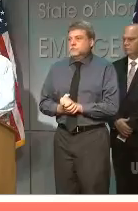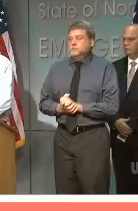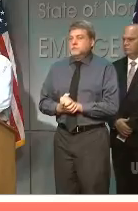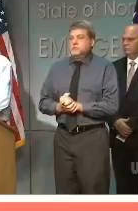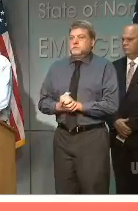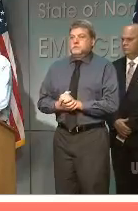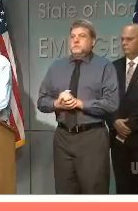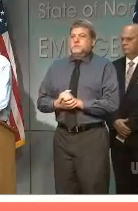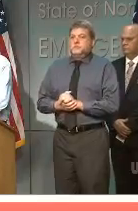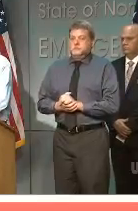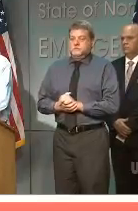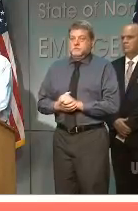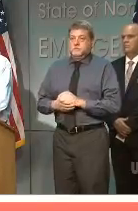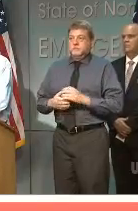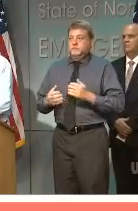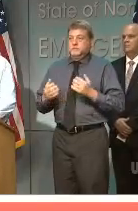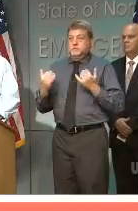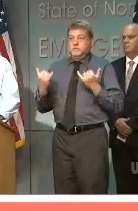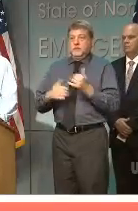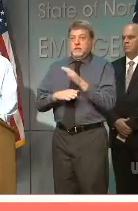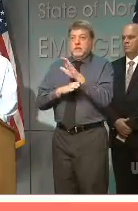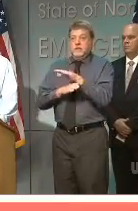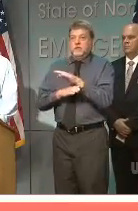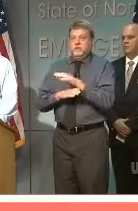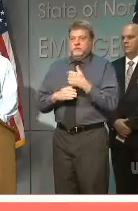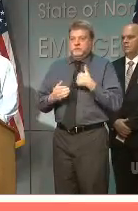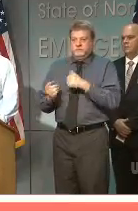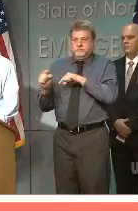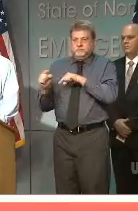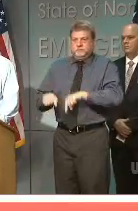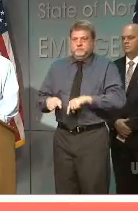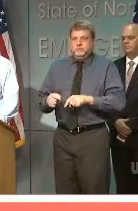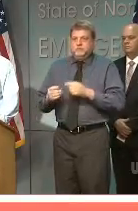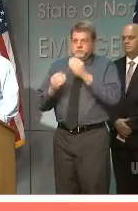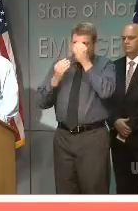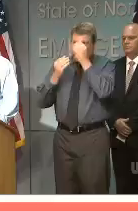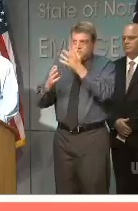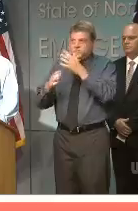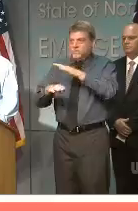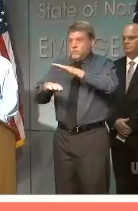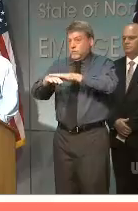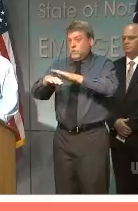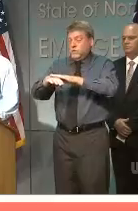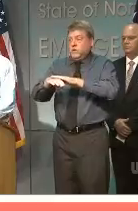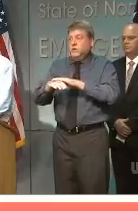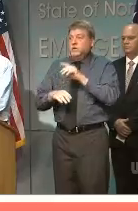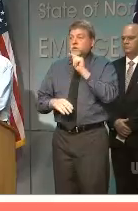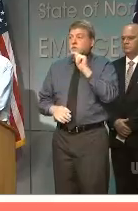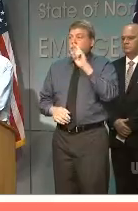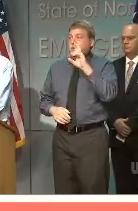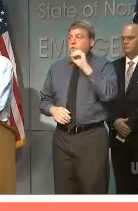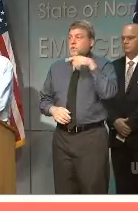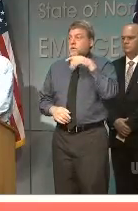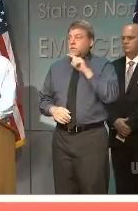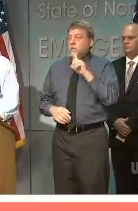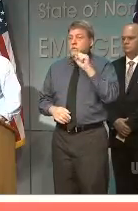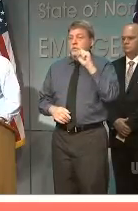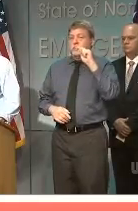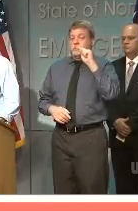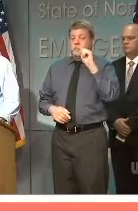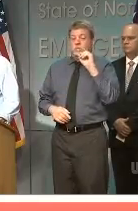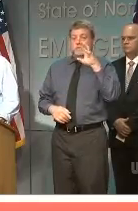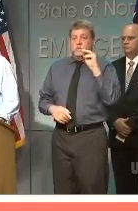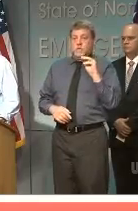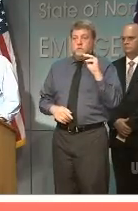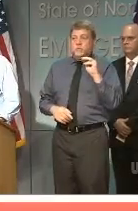I'm here this afternoon with a warning. Tropical Storm Michael still packs